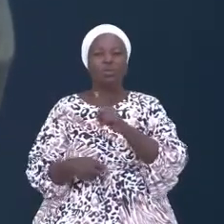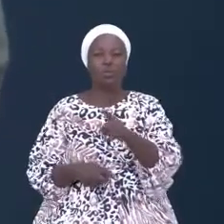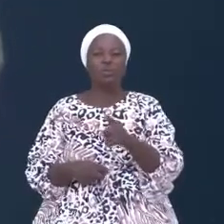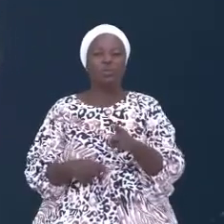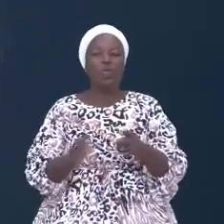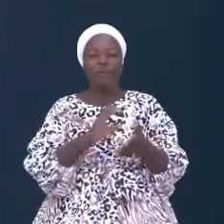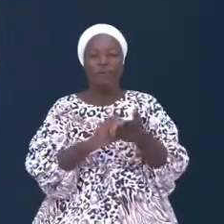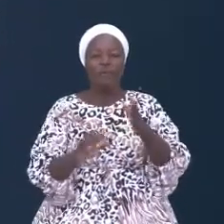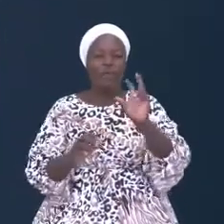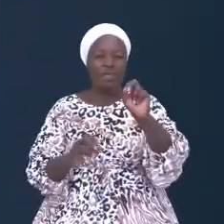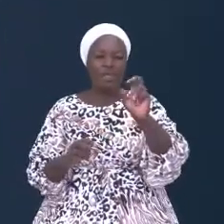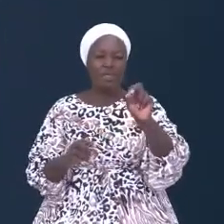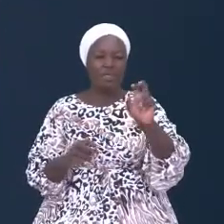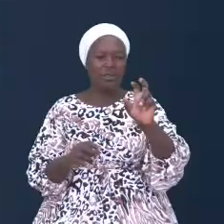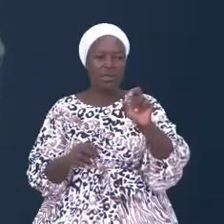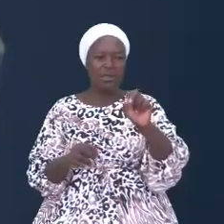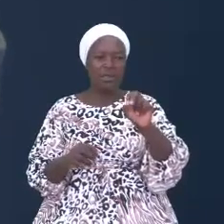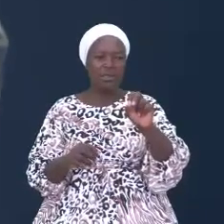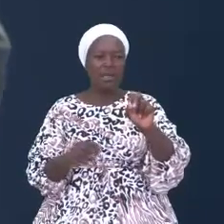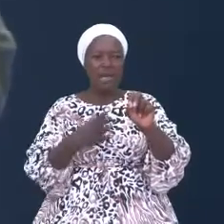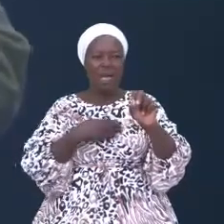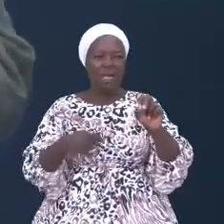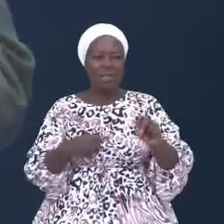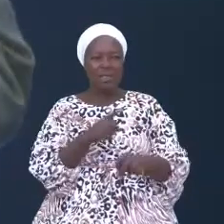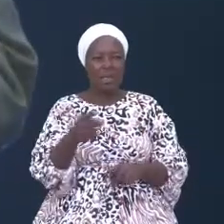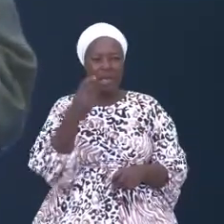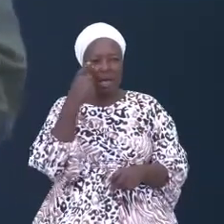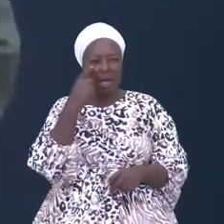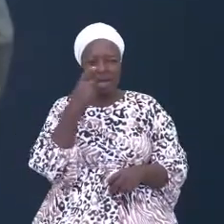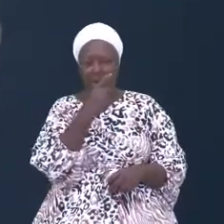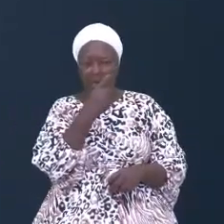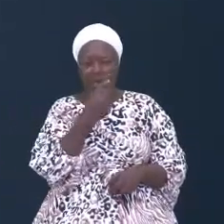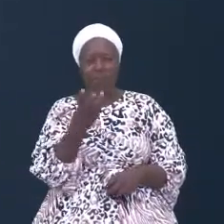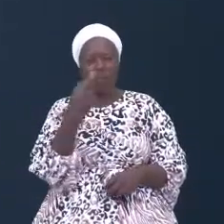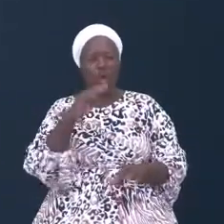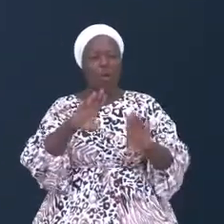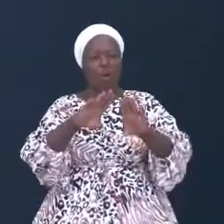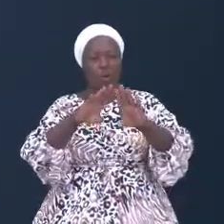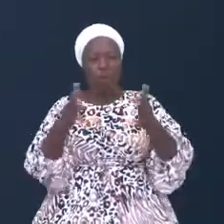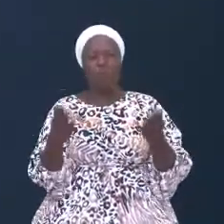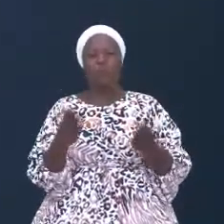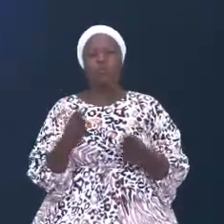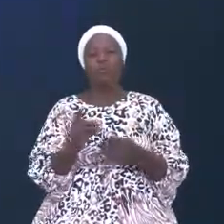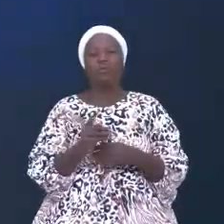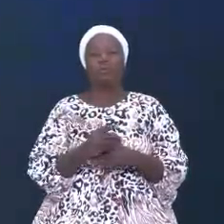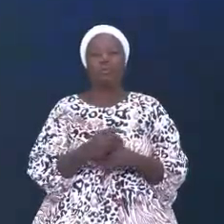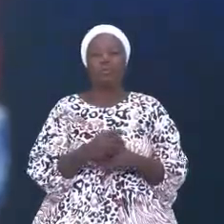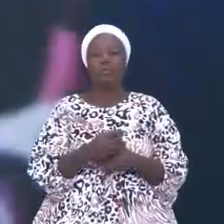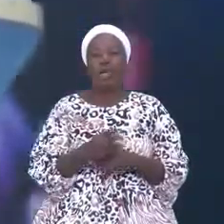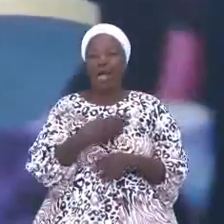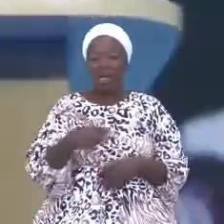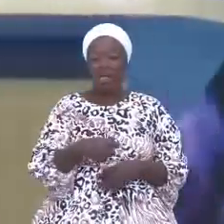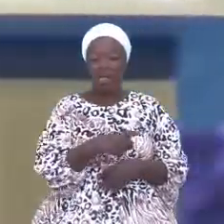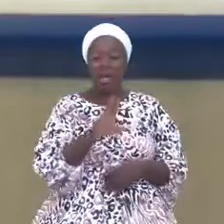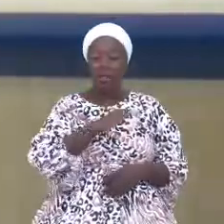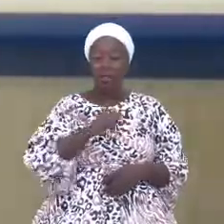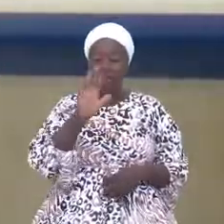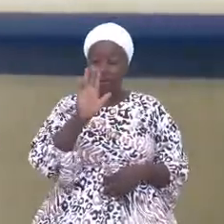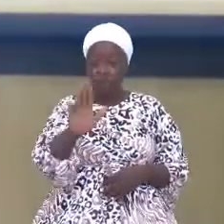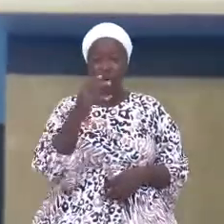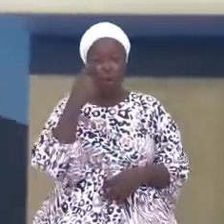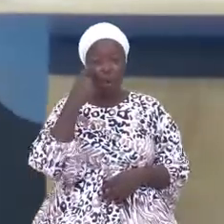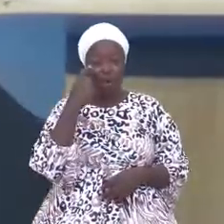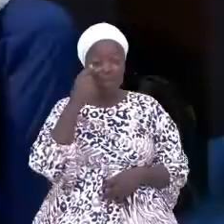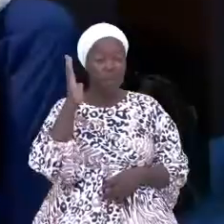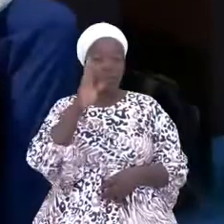30, in verse 30 it says, and their eyes were opened. And your eyes will